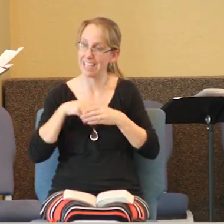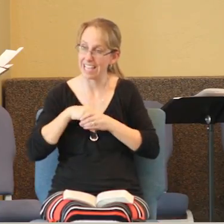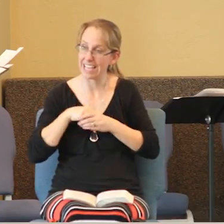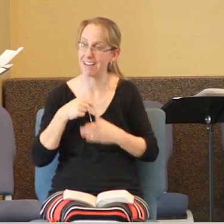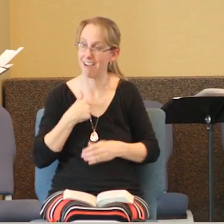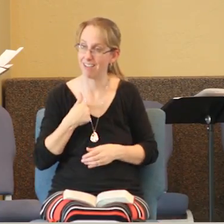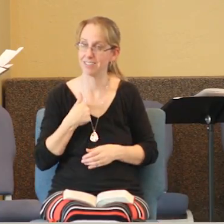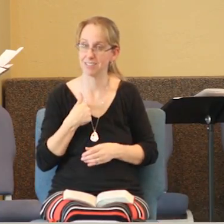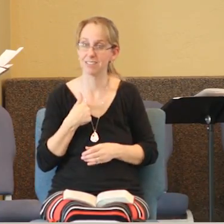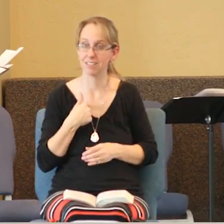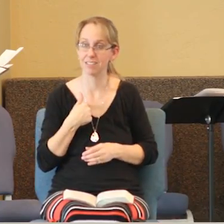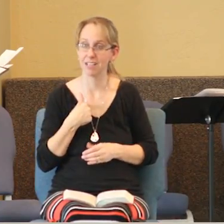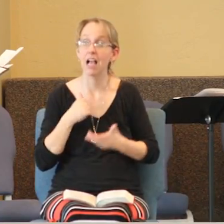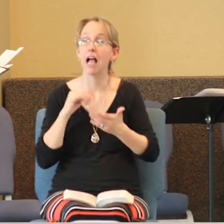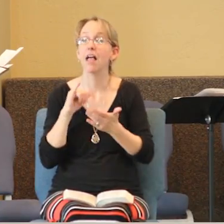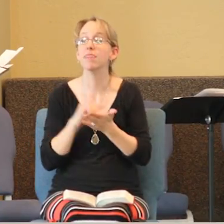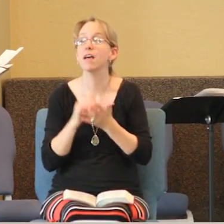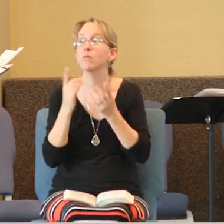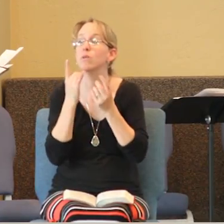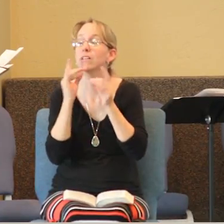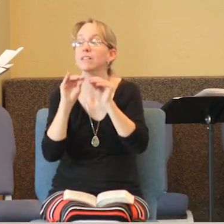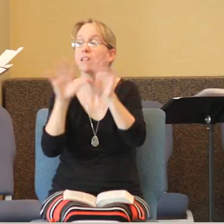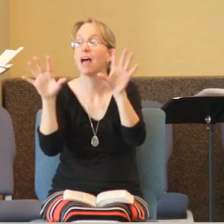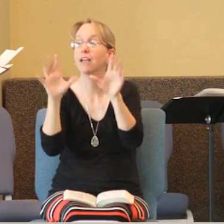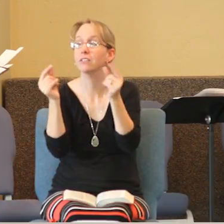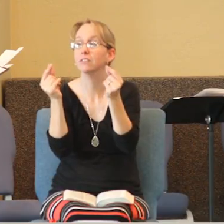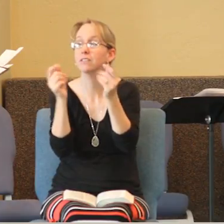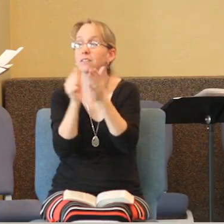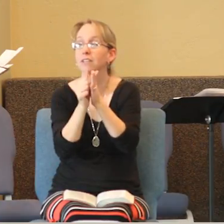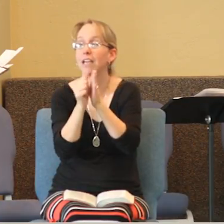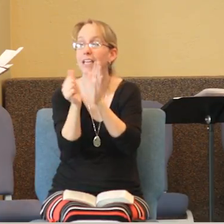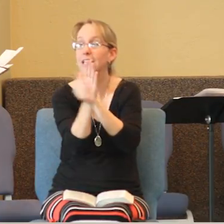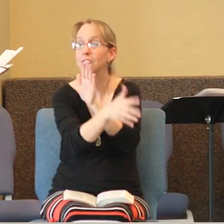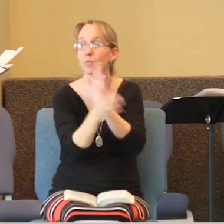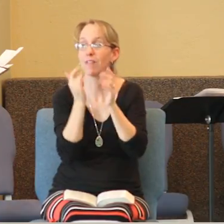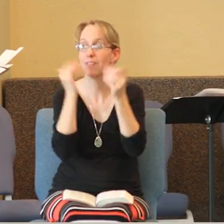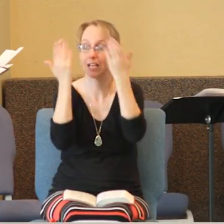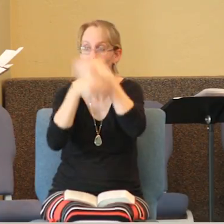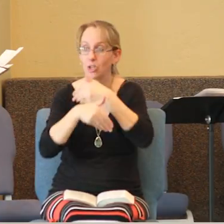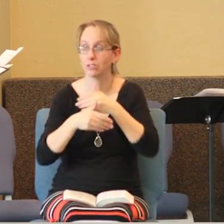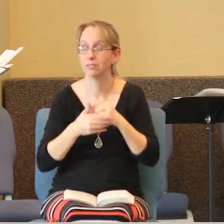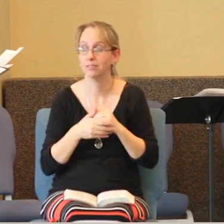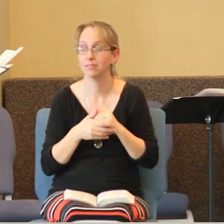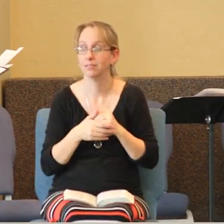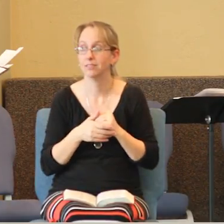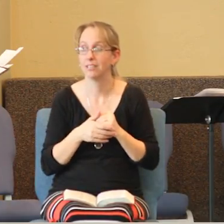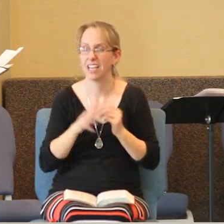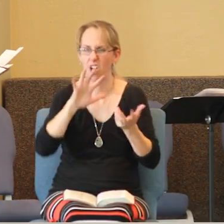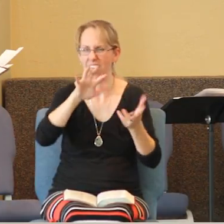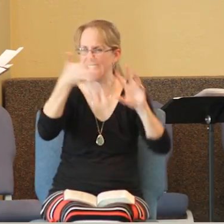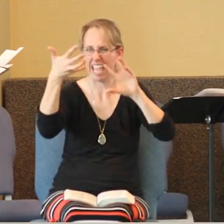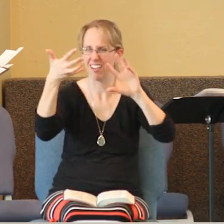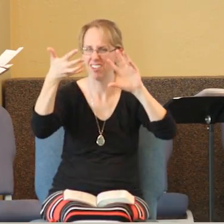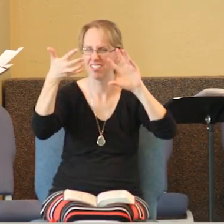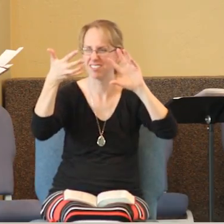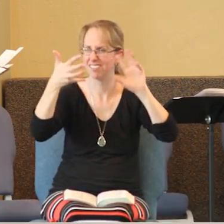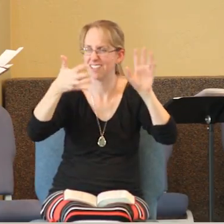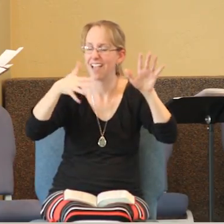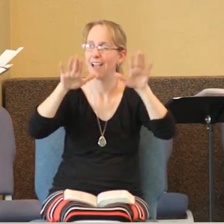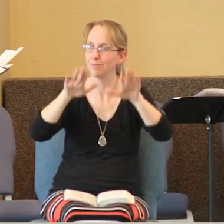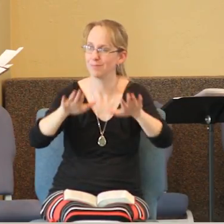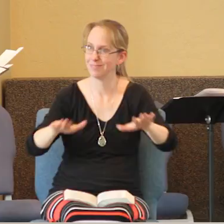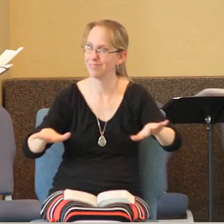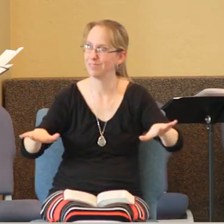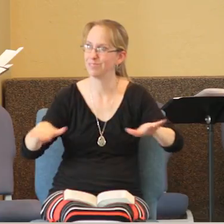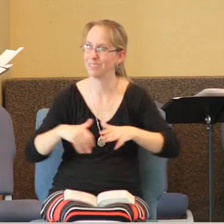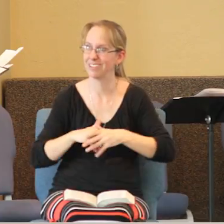And that's what light does. It strips away the darkness. And it also, man, it gets rid of that chaos. Like back to